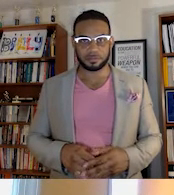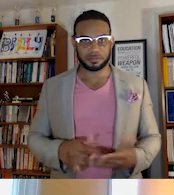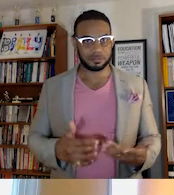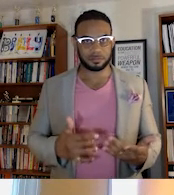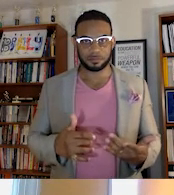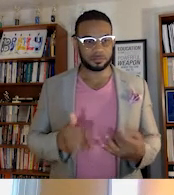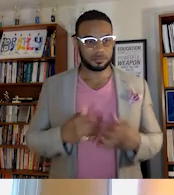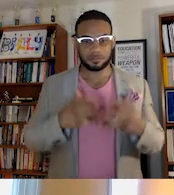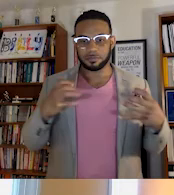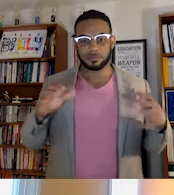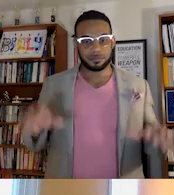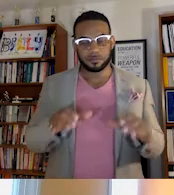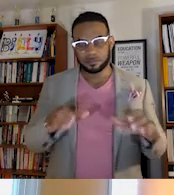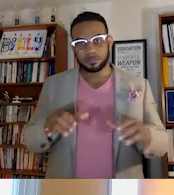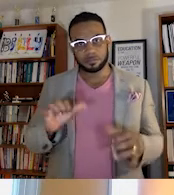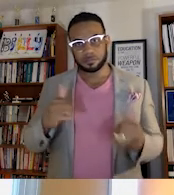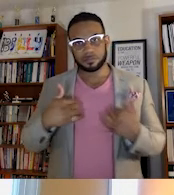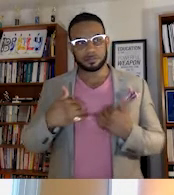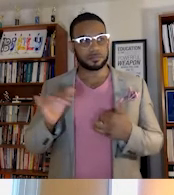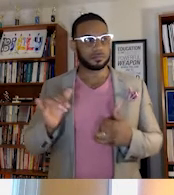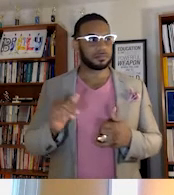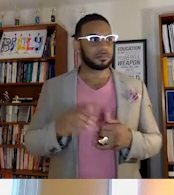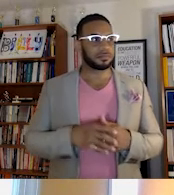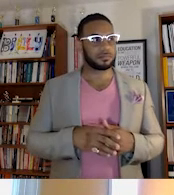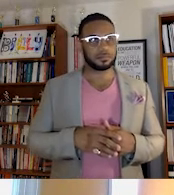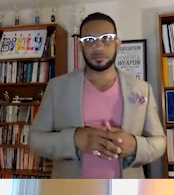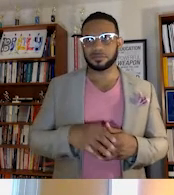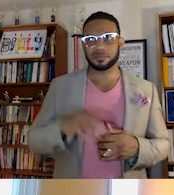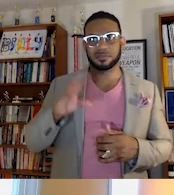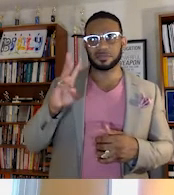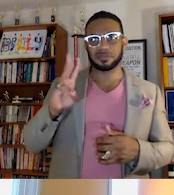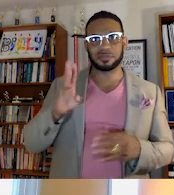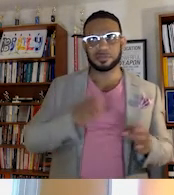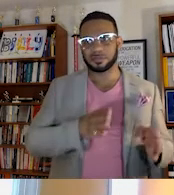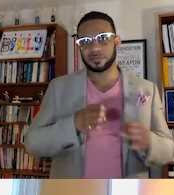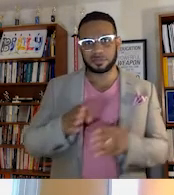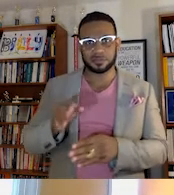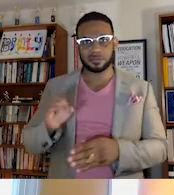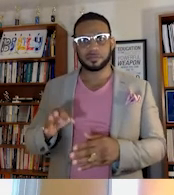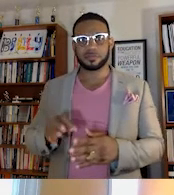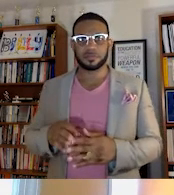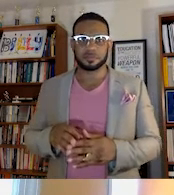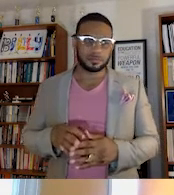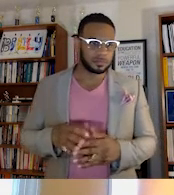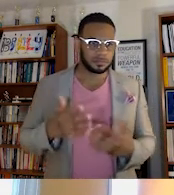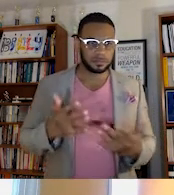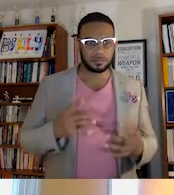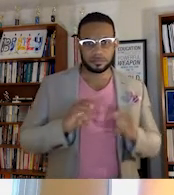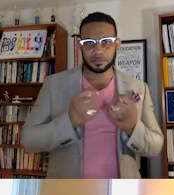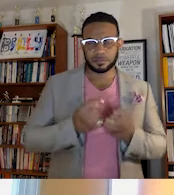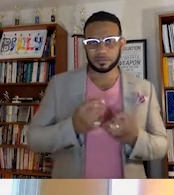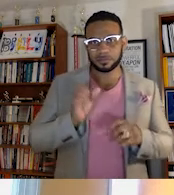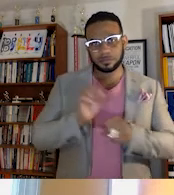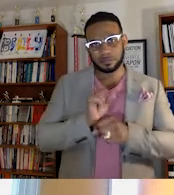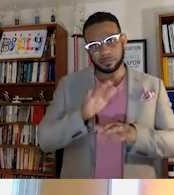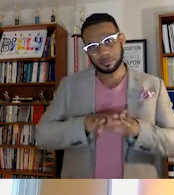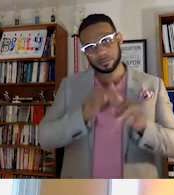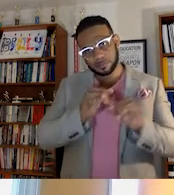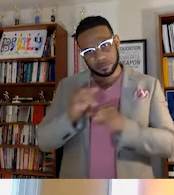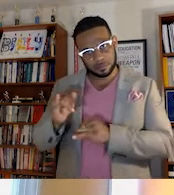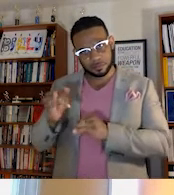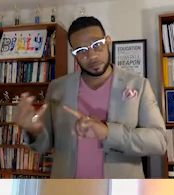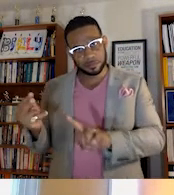There was so much activity. We have like 6 channels of teams working on